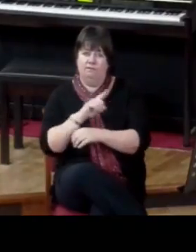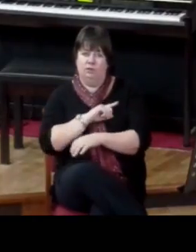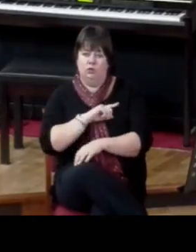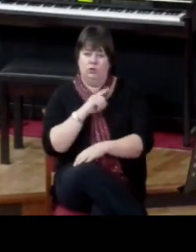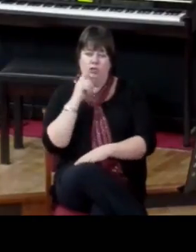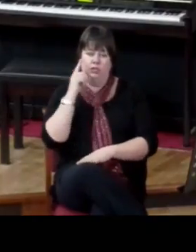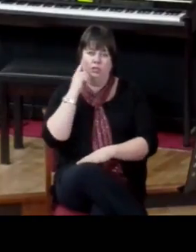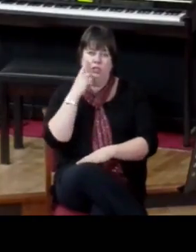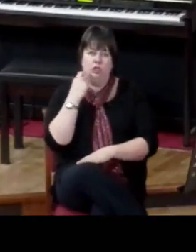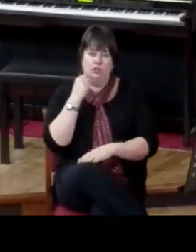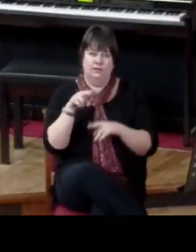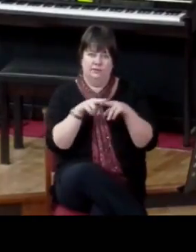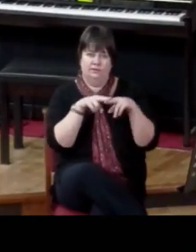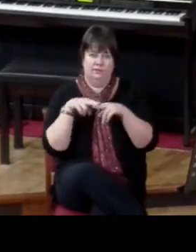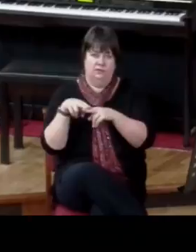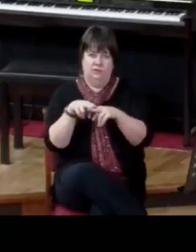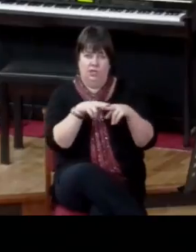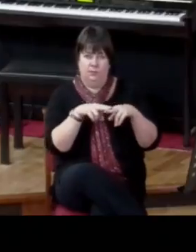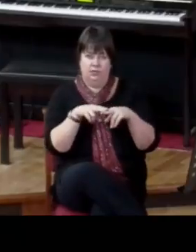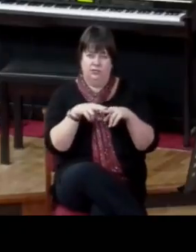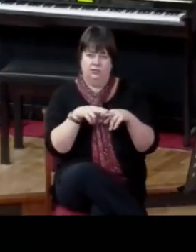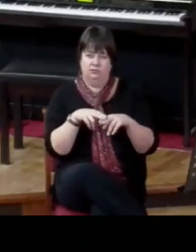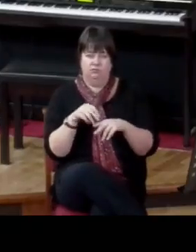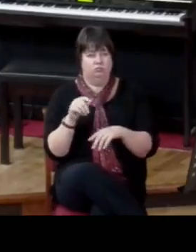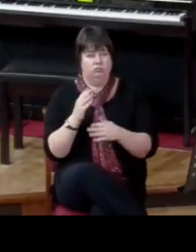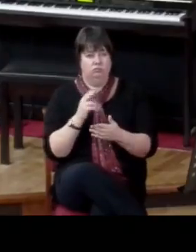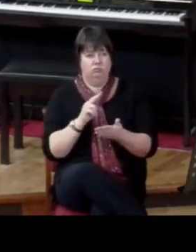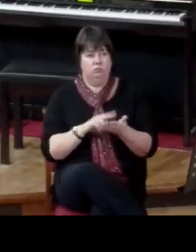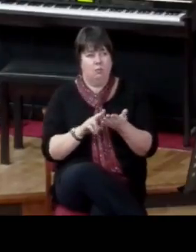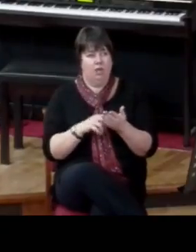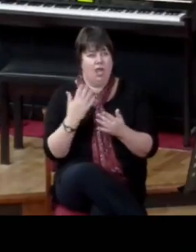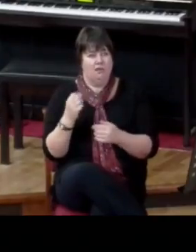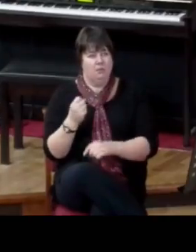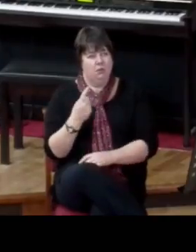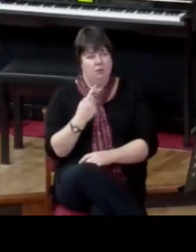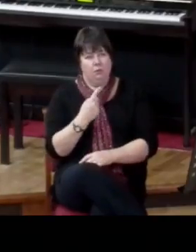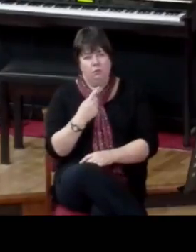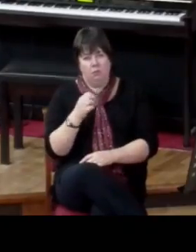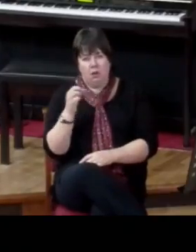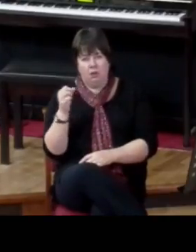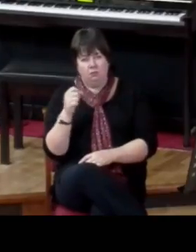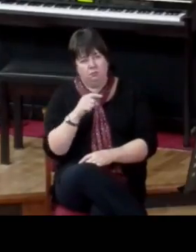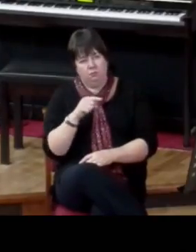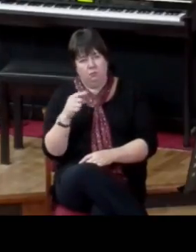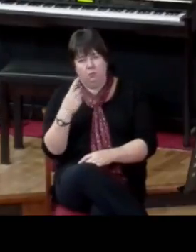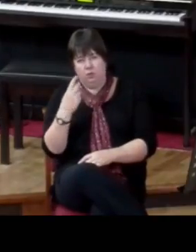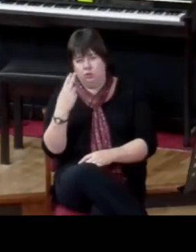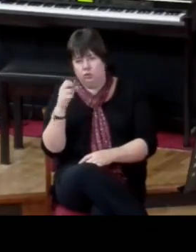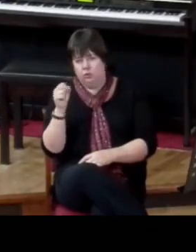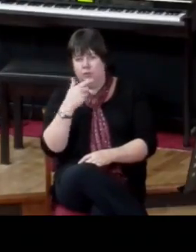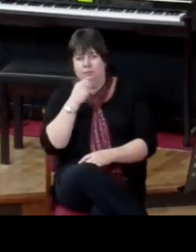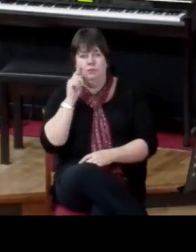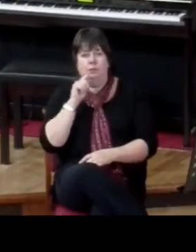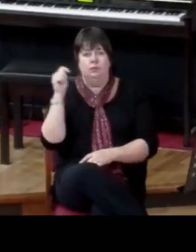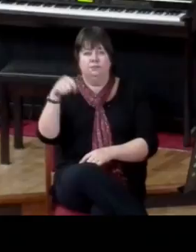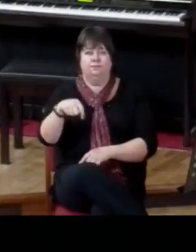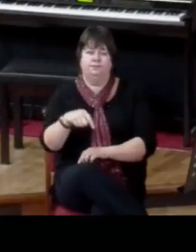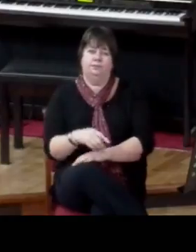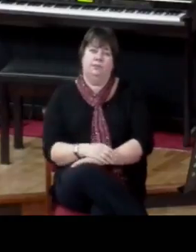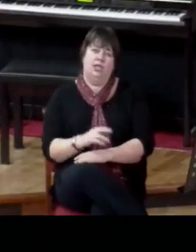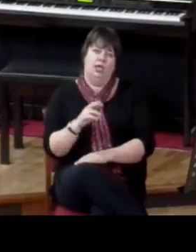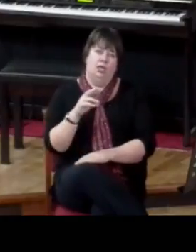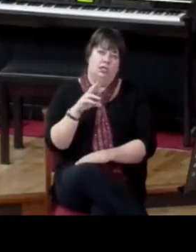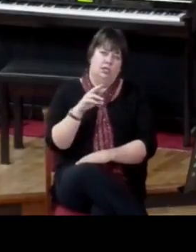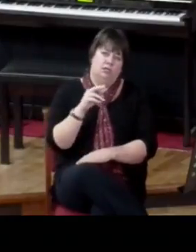families, and we usually have about 100 to 120 people at this, kind of half and half adults